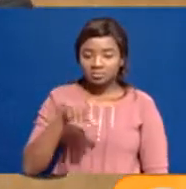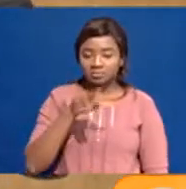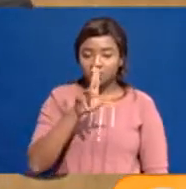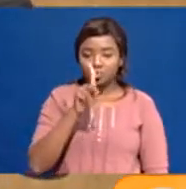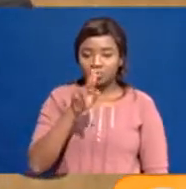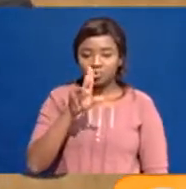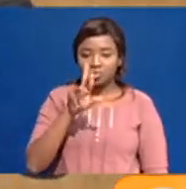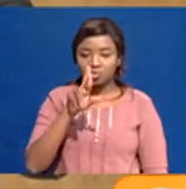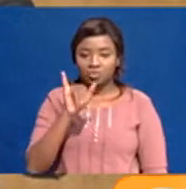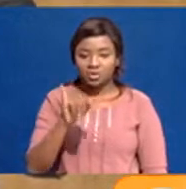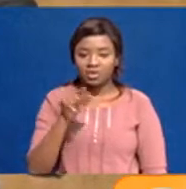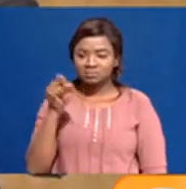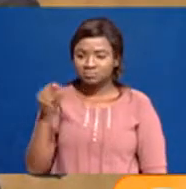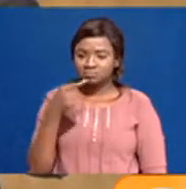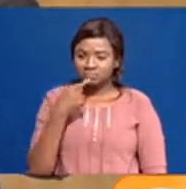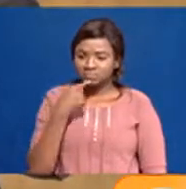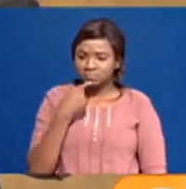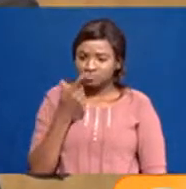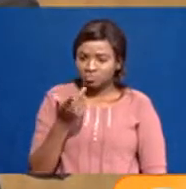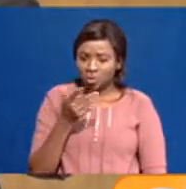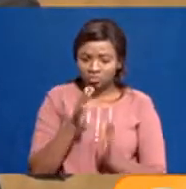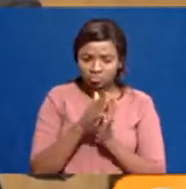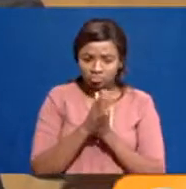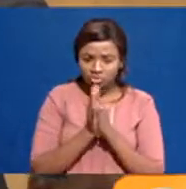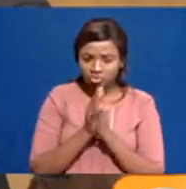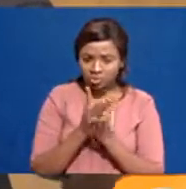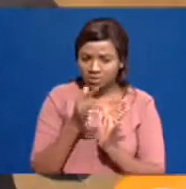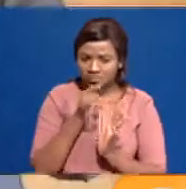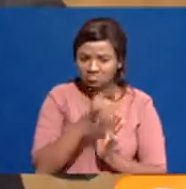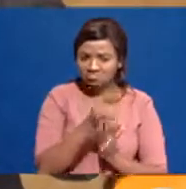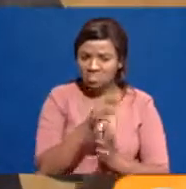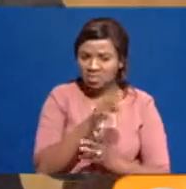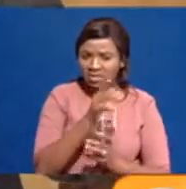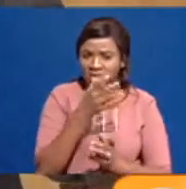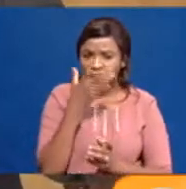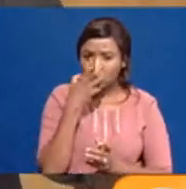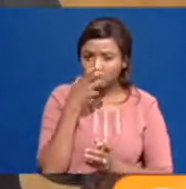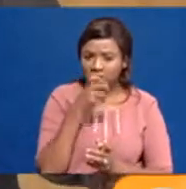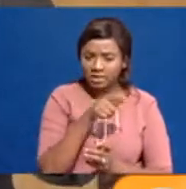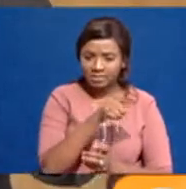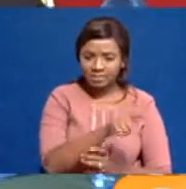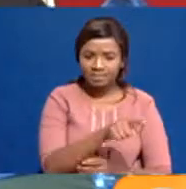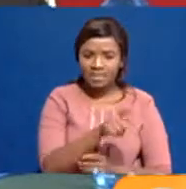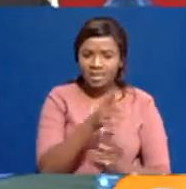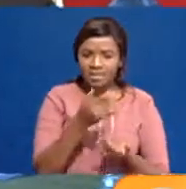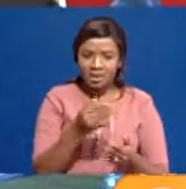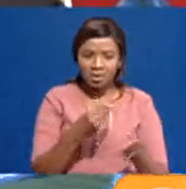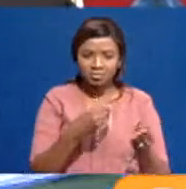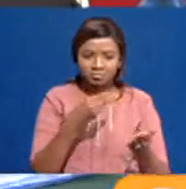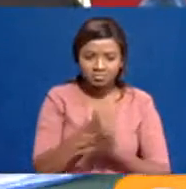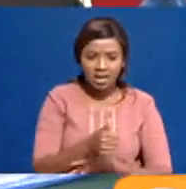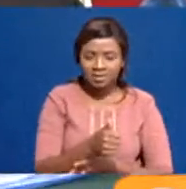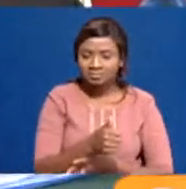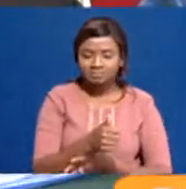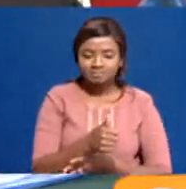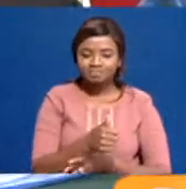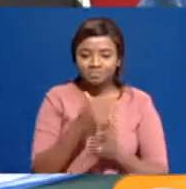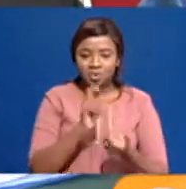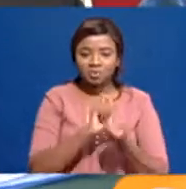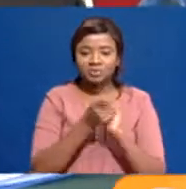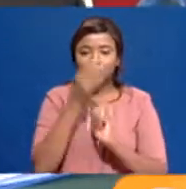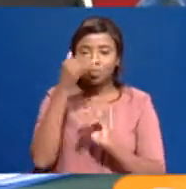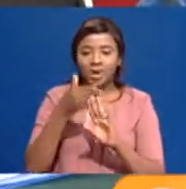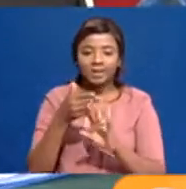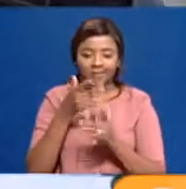The probe into the controversial buyout of Telkom Kenya has taken a new twist after former Treasury CS